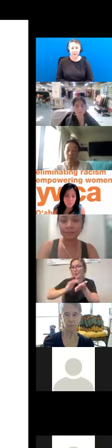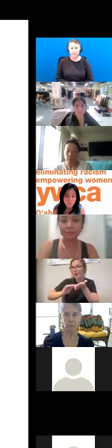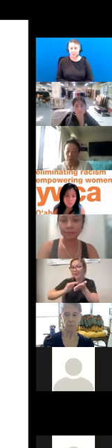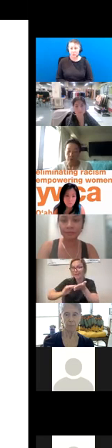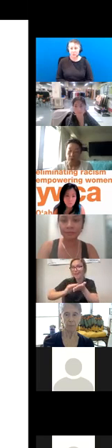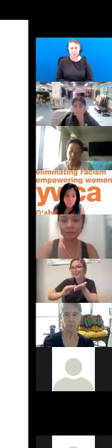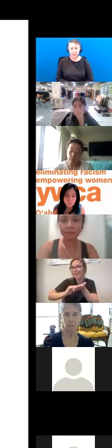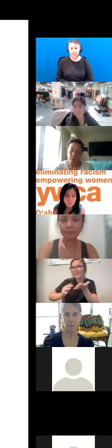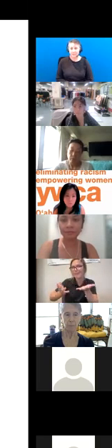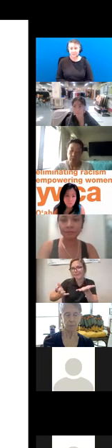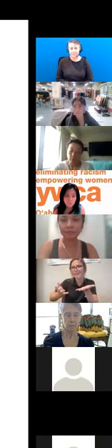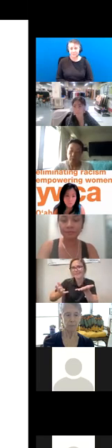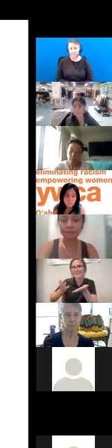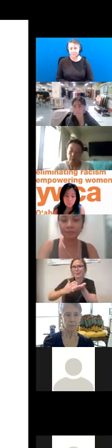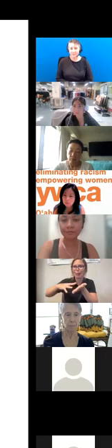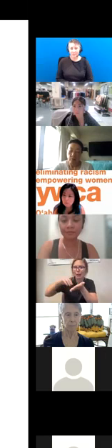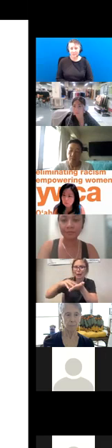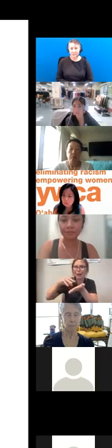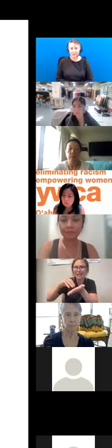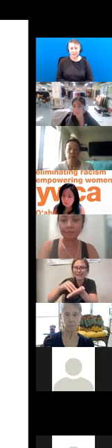Some haven't learned Braille.